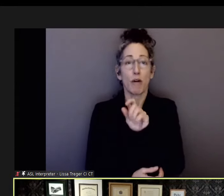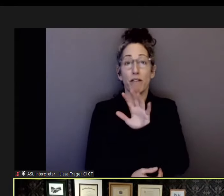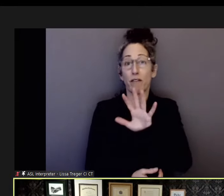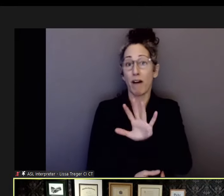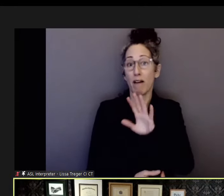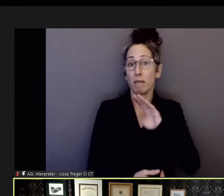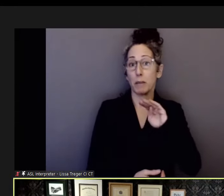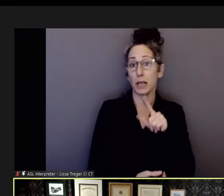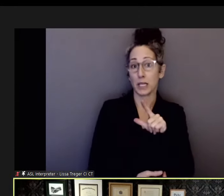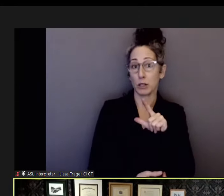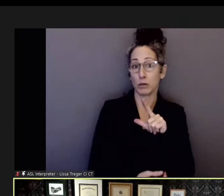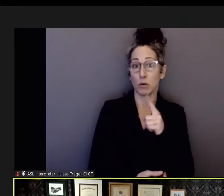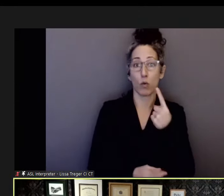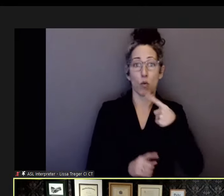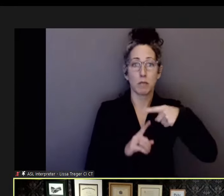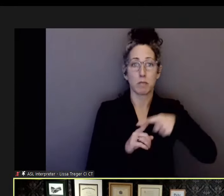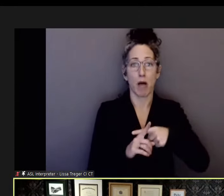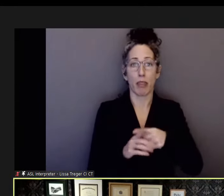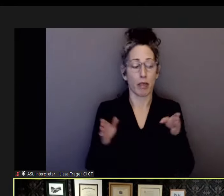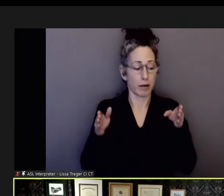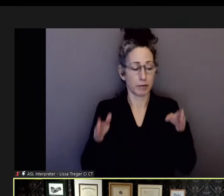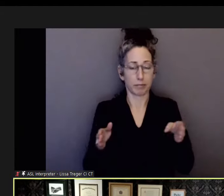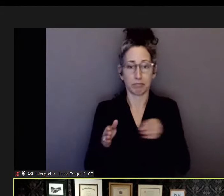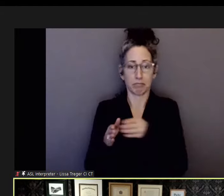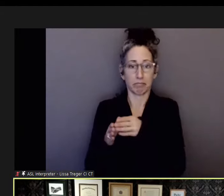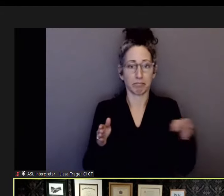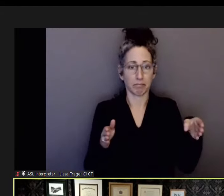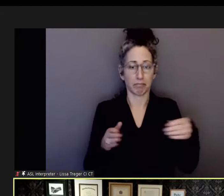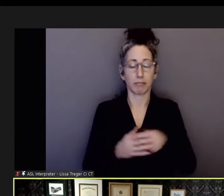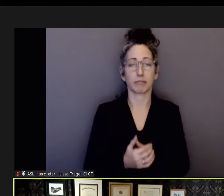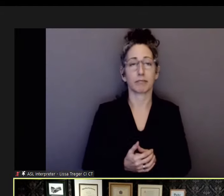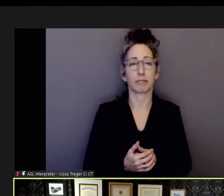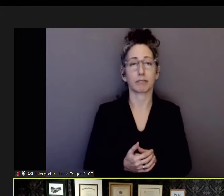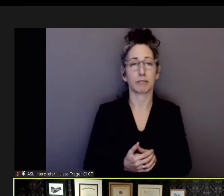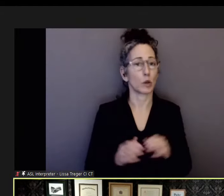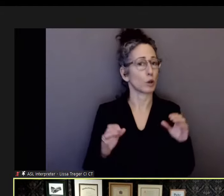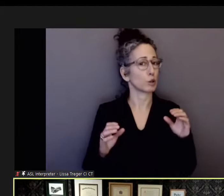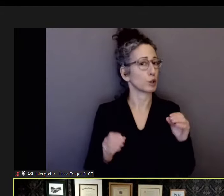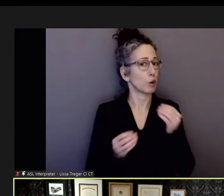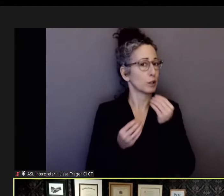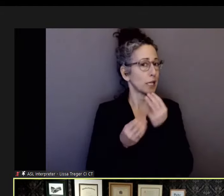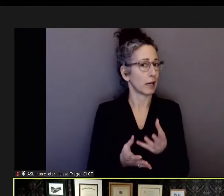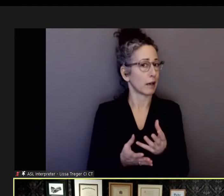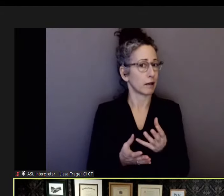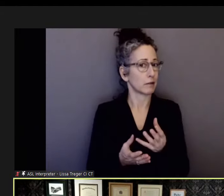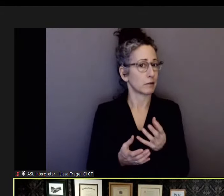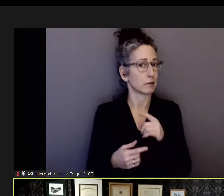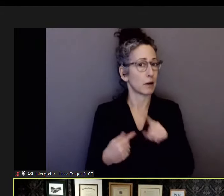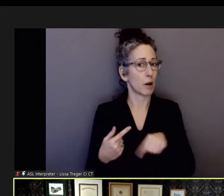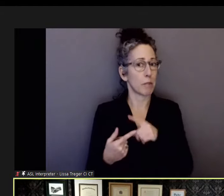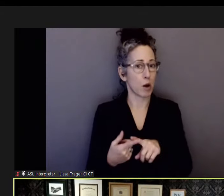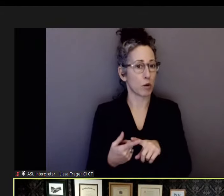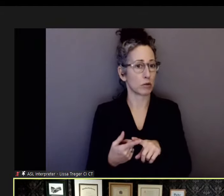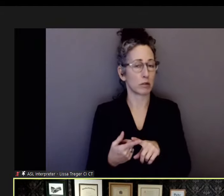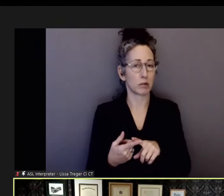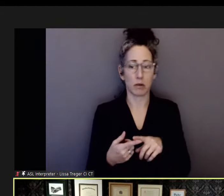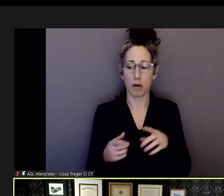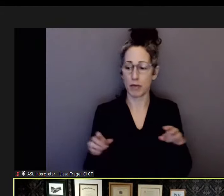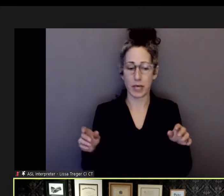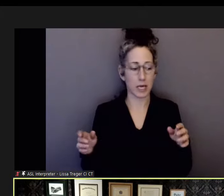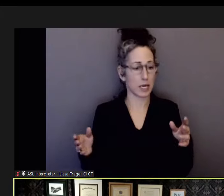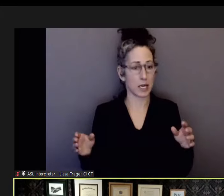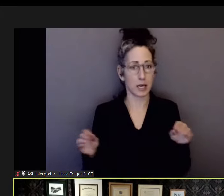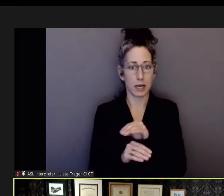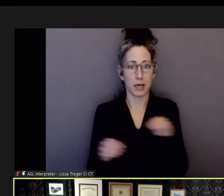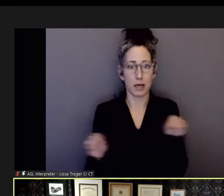month apart. And there are no data available on the interchangeability of the Moderna COVID-19 vaccine